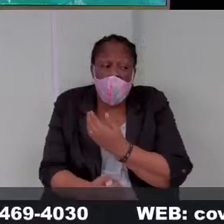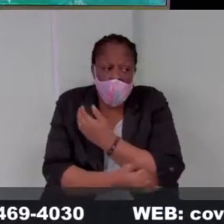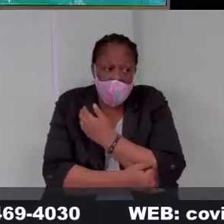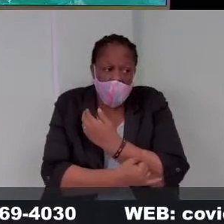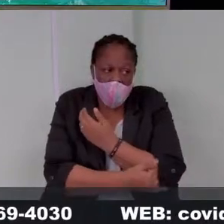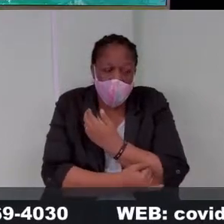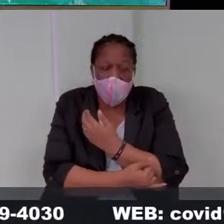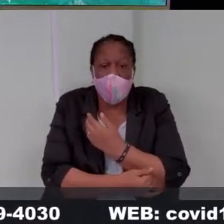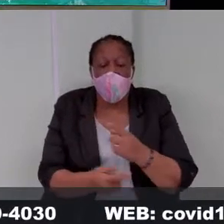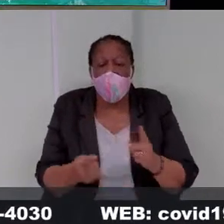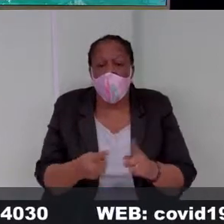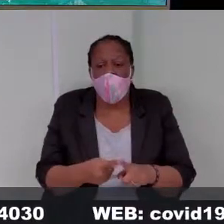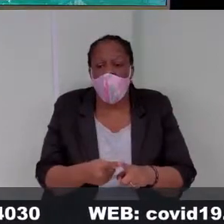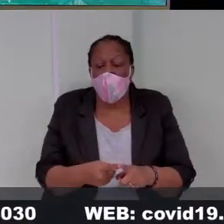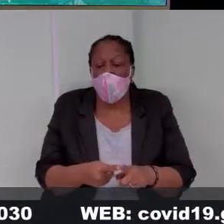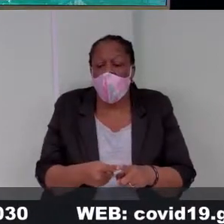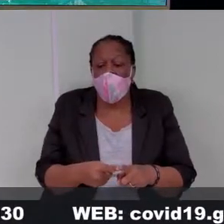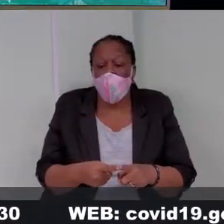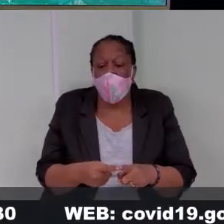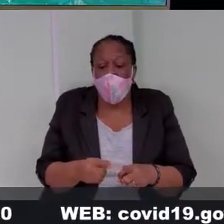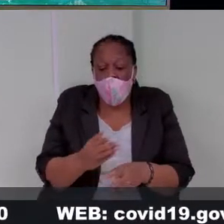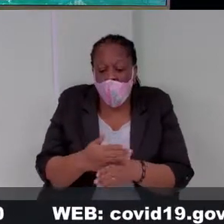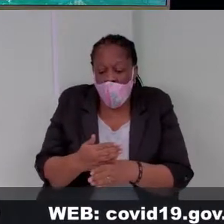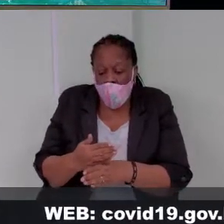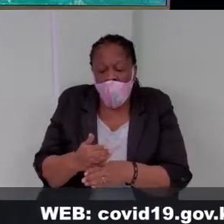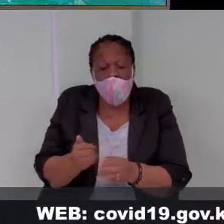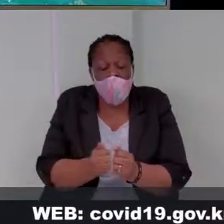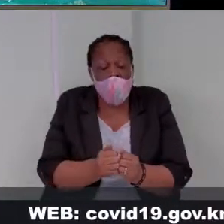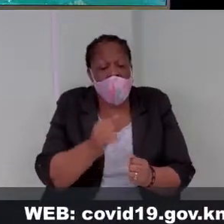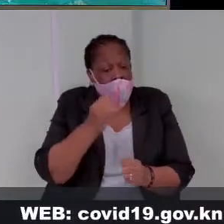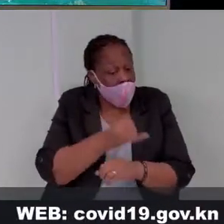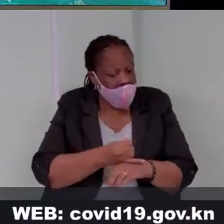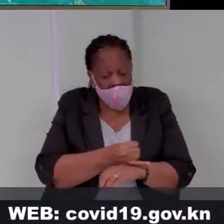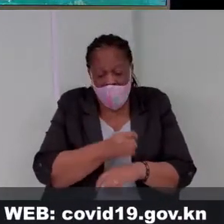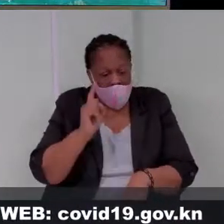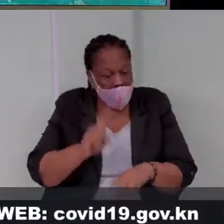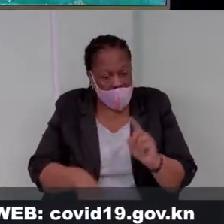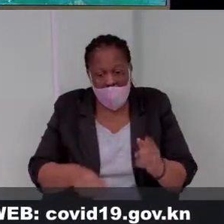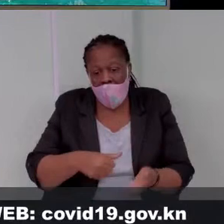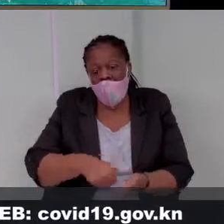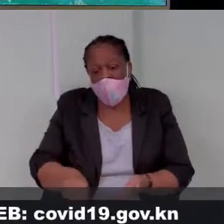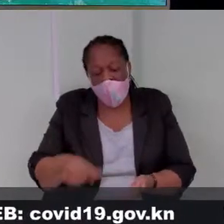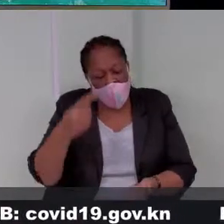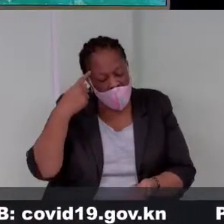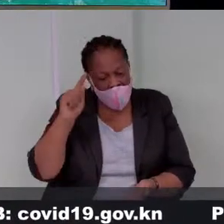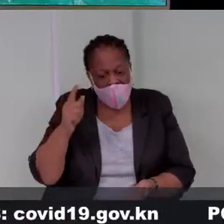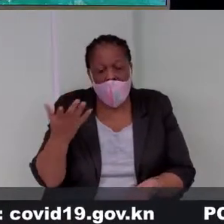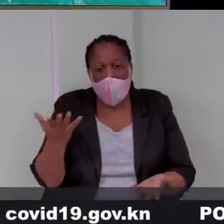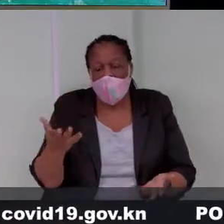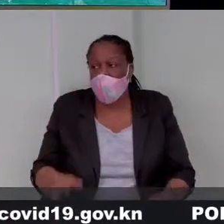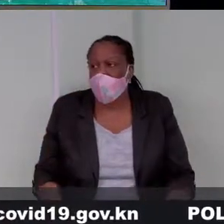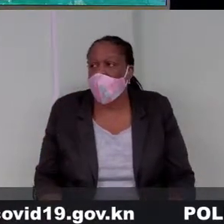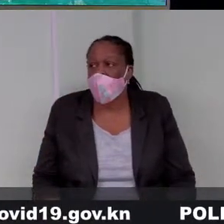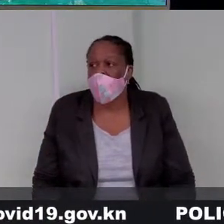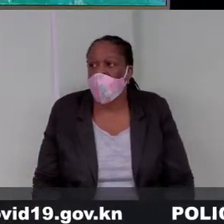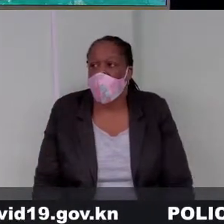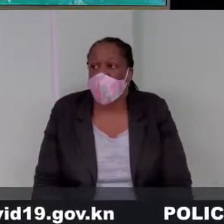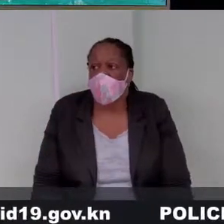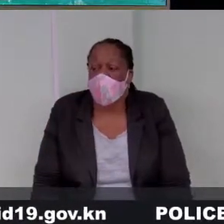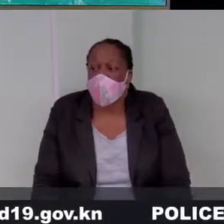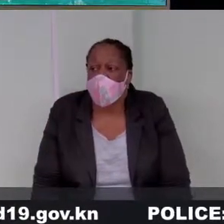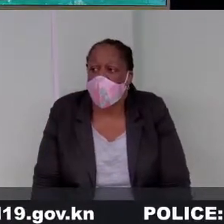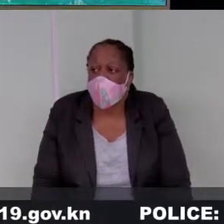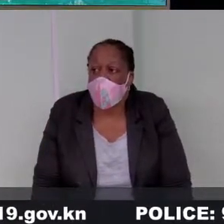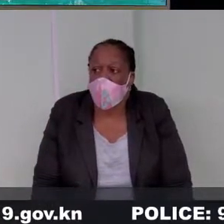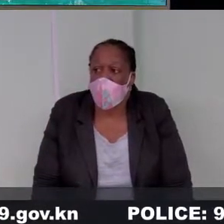when a vaccine that is safe and effective becomes available, that we would have an equal share of the pie, just